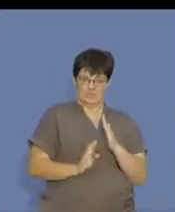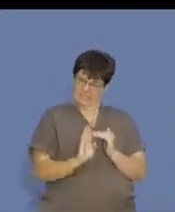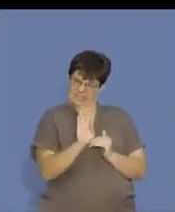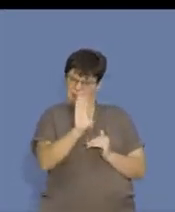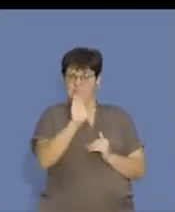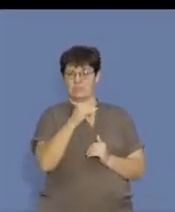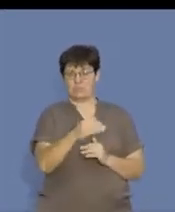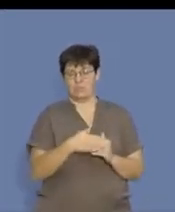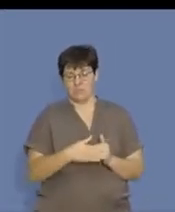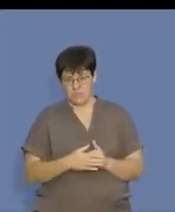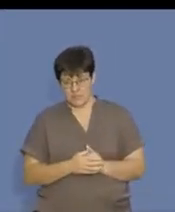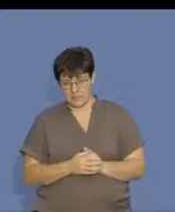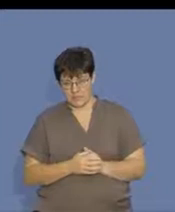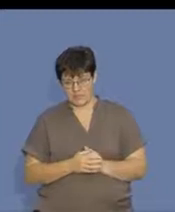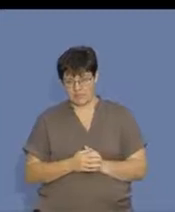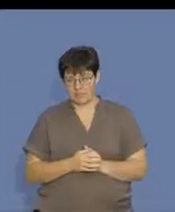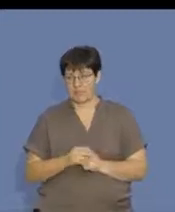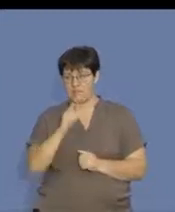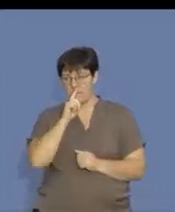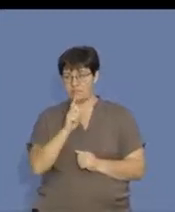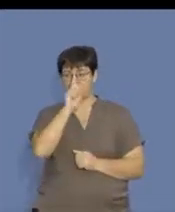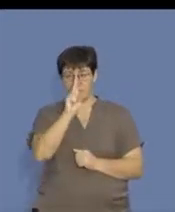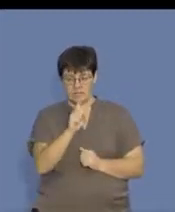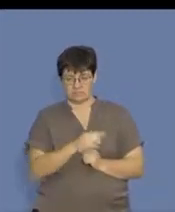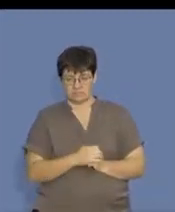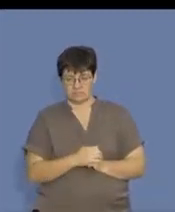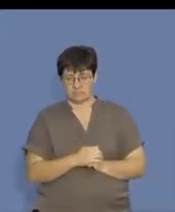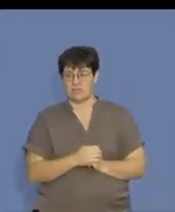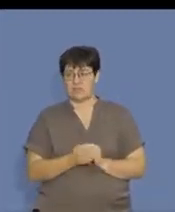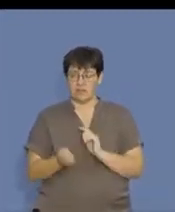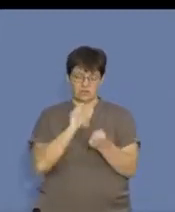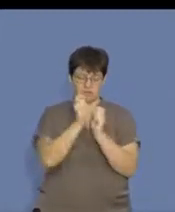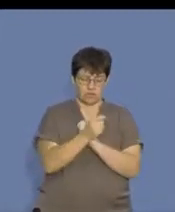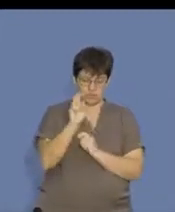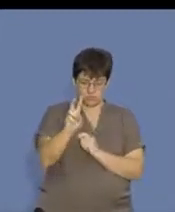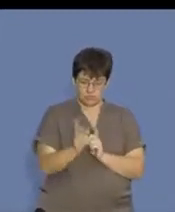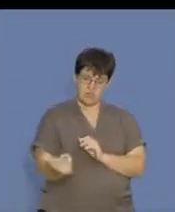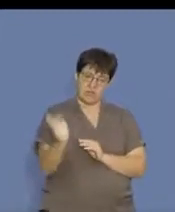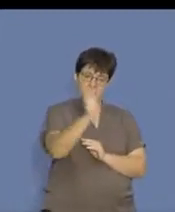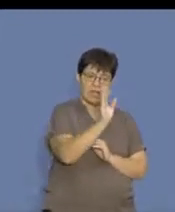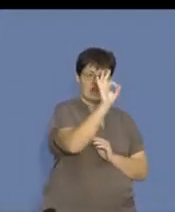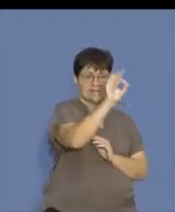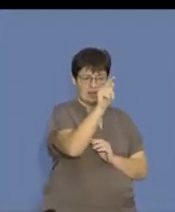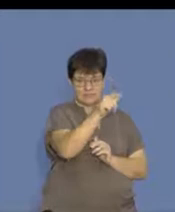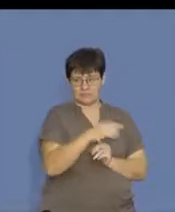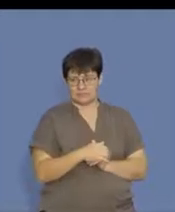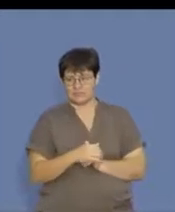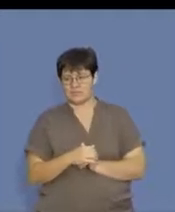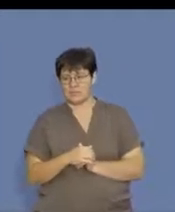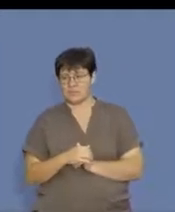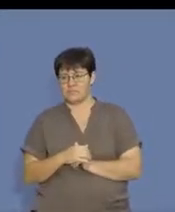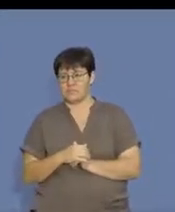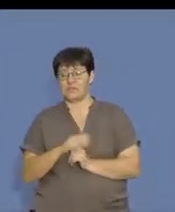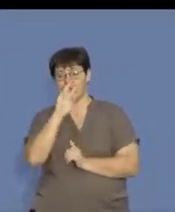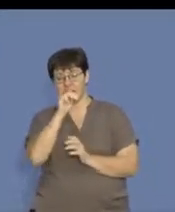more steeper than this. So you can see, this was 1, it became 2 there, it became 3 there, right?